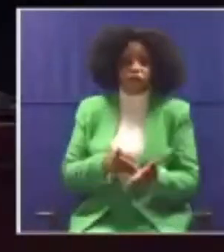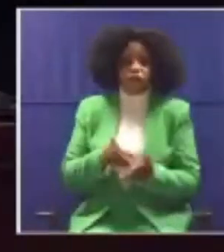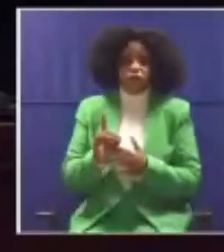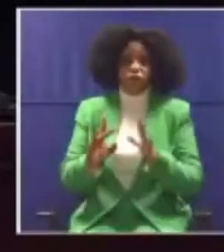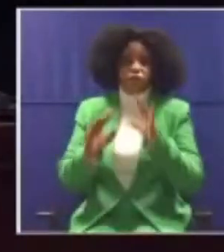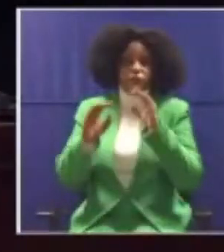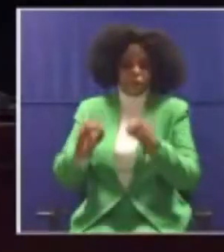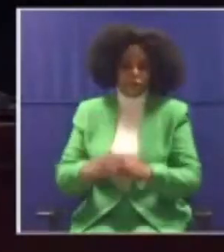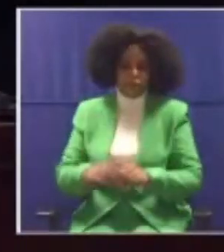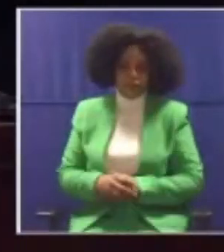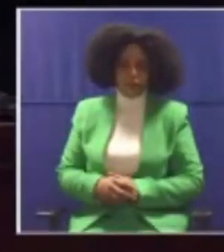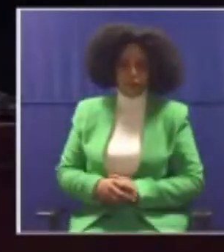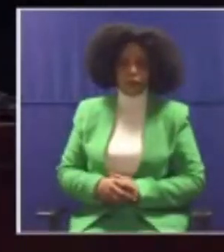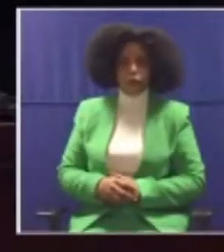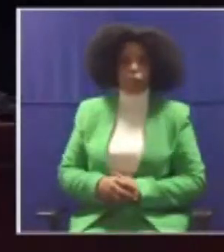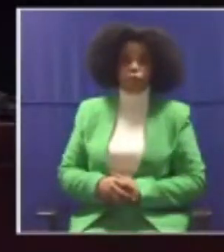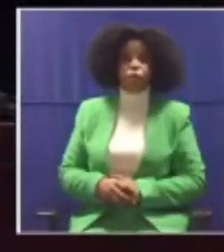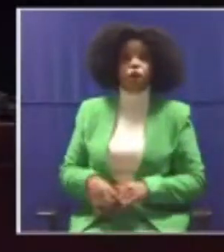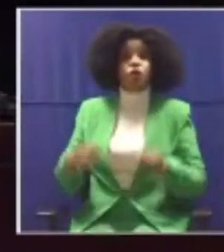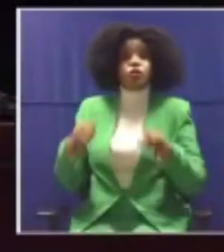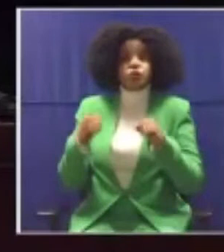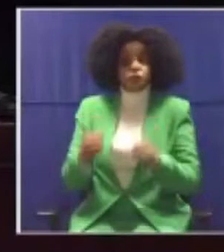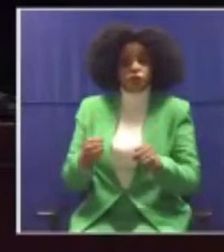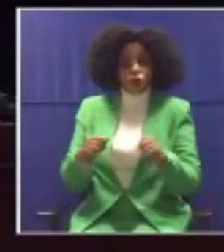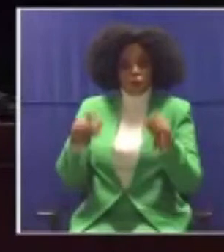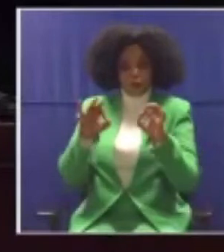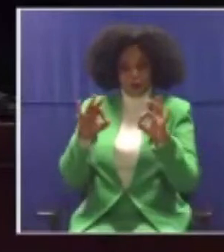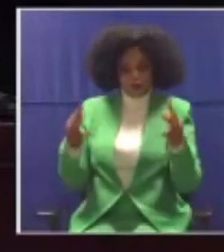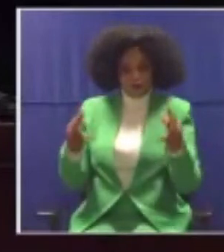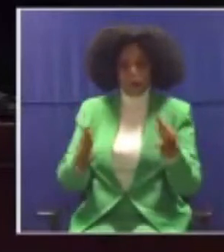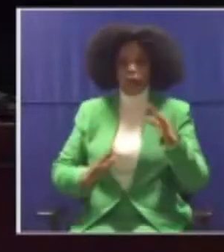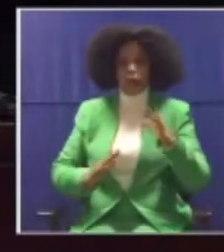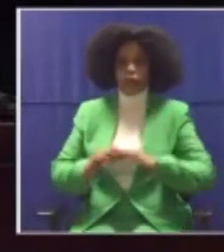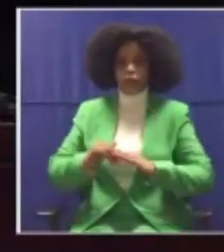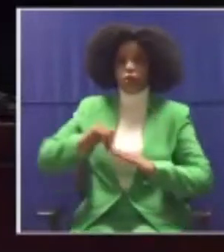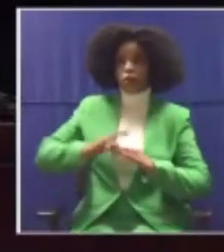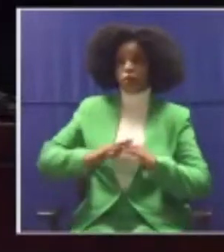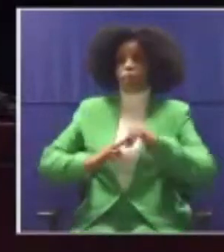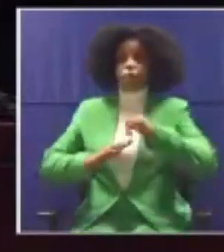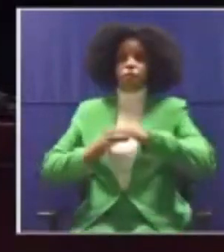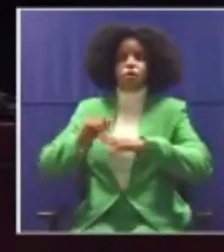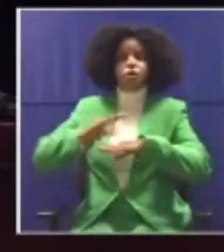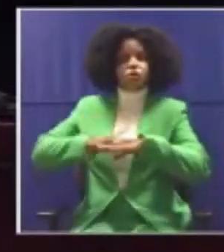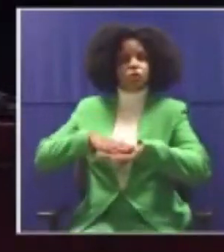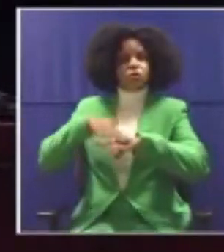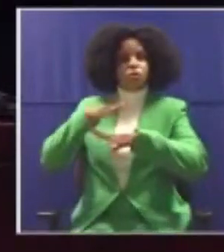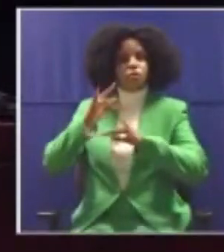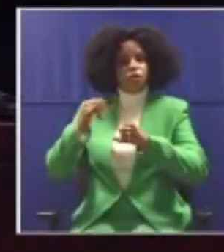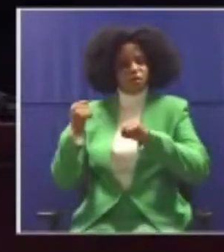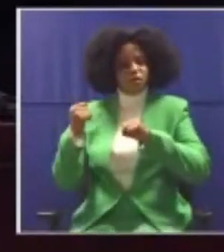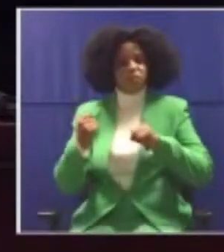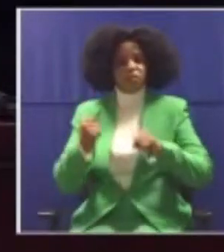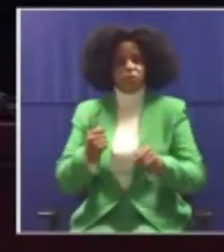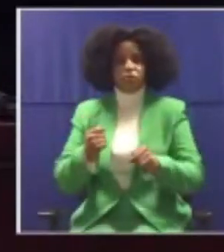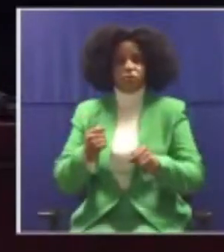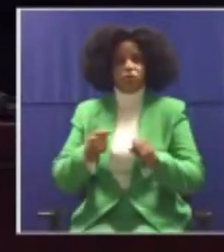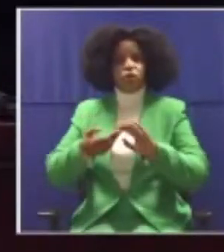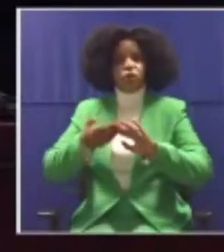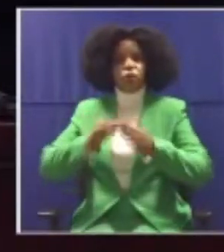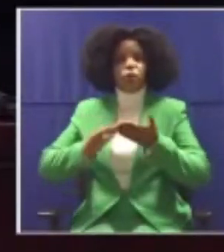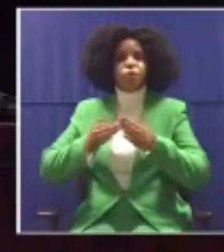strong families build stronger and more cohesive societies or